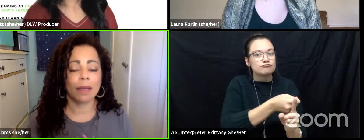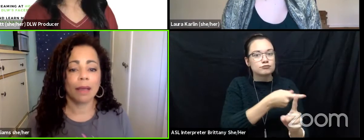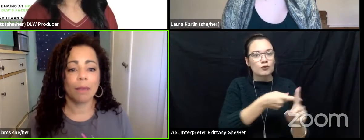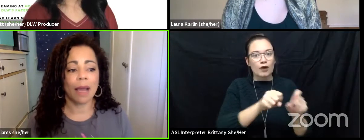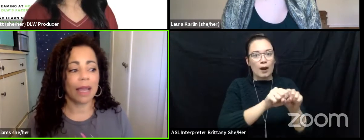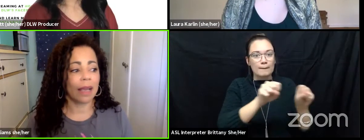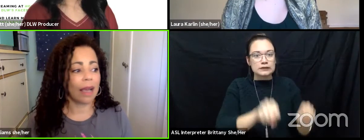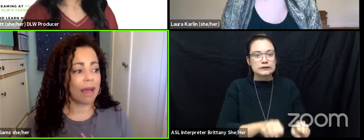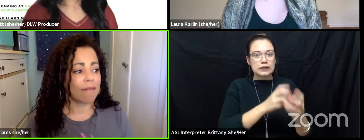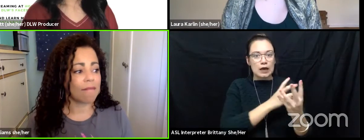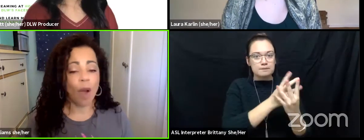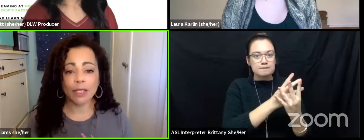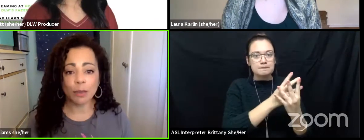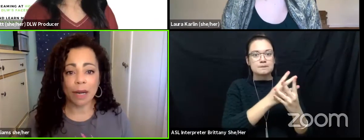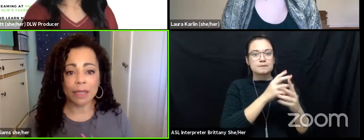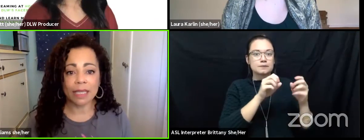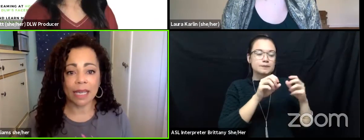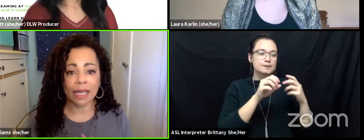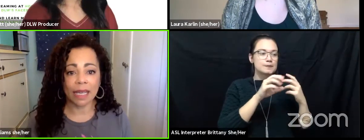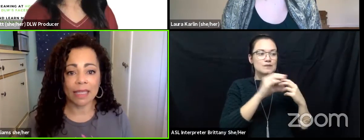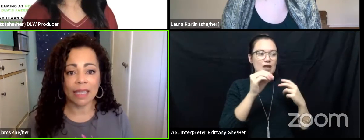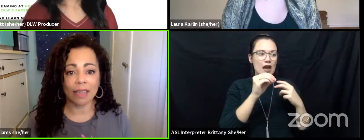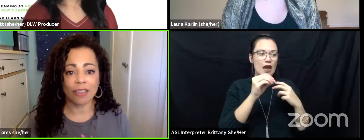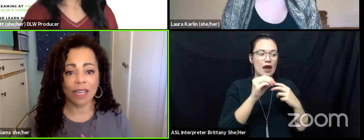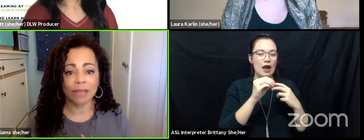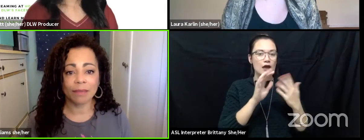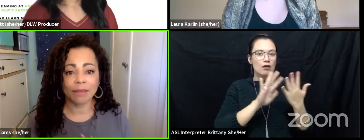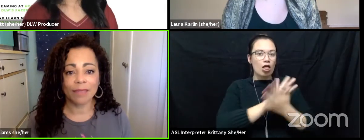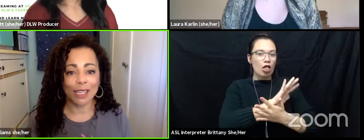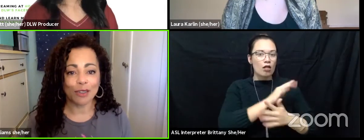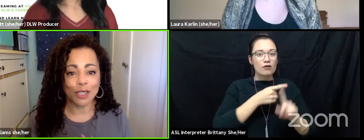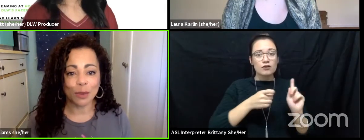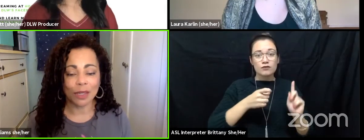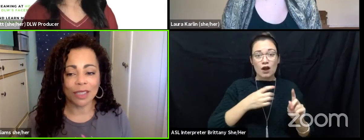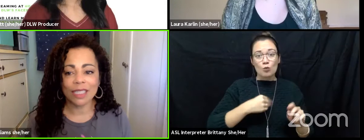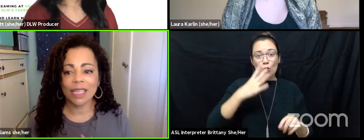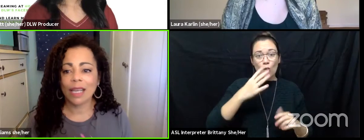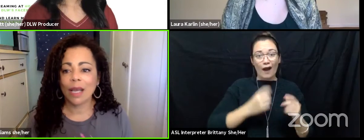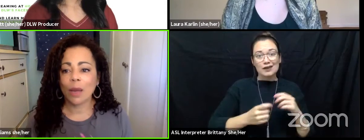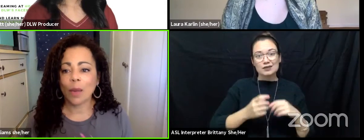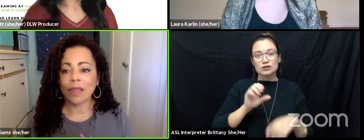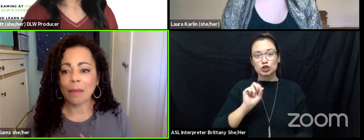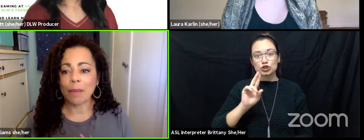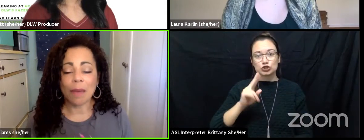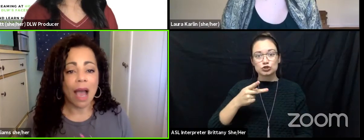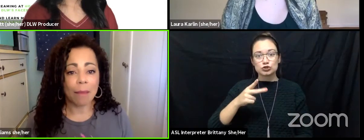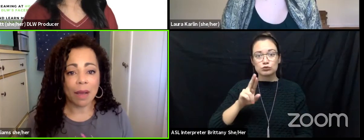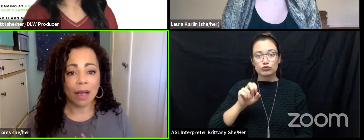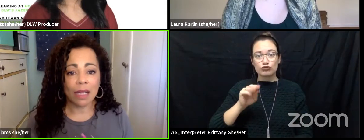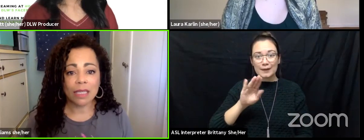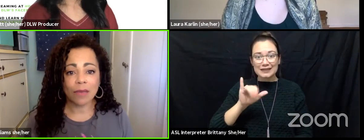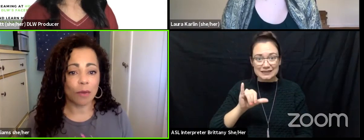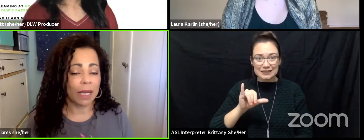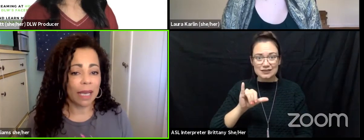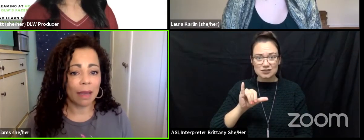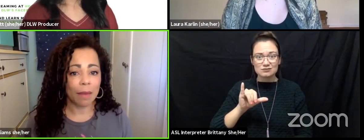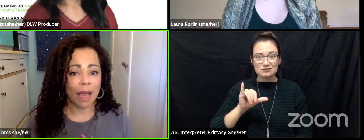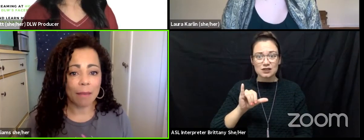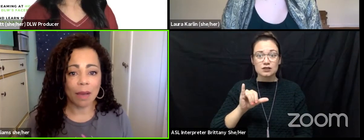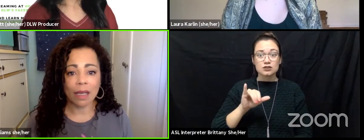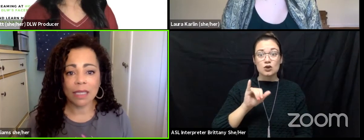up by white supremacy in this country and across the world, whether they be behind bars,